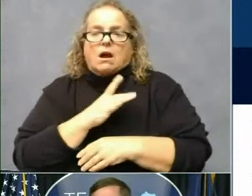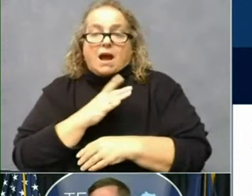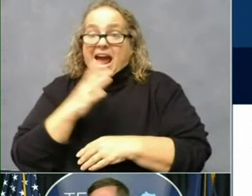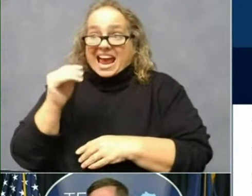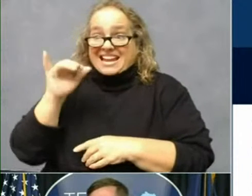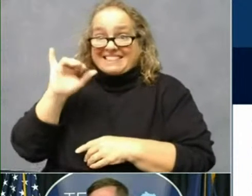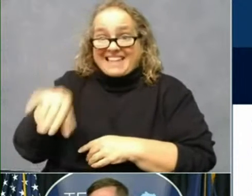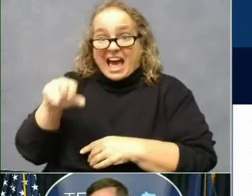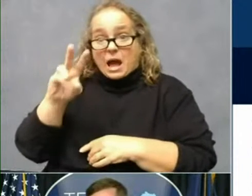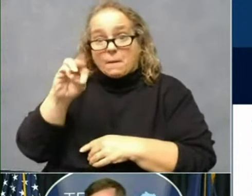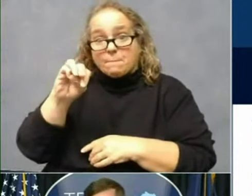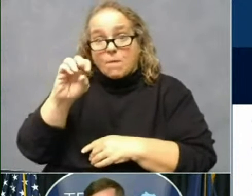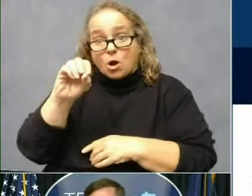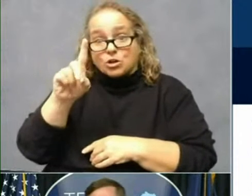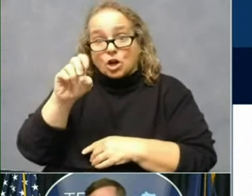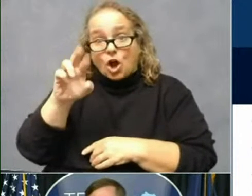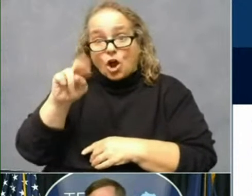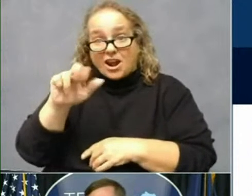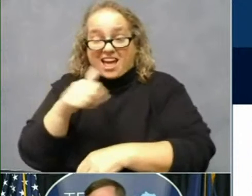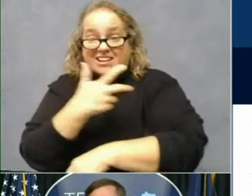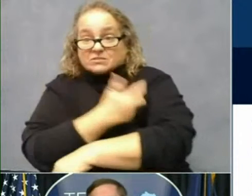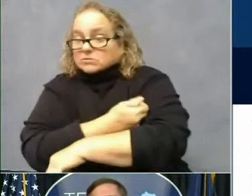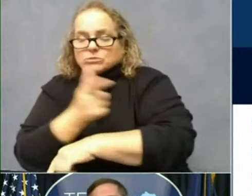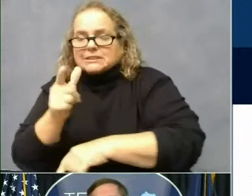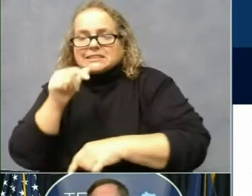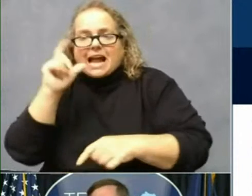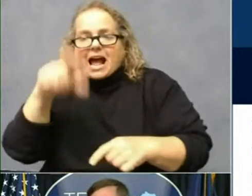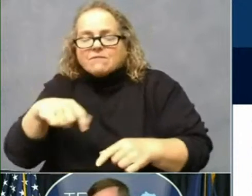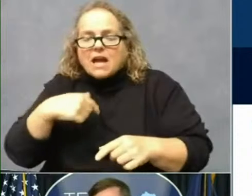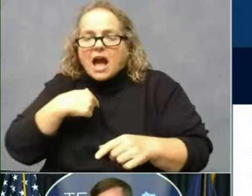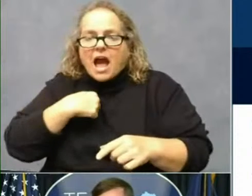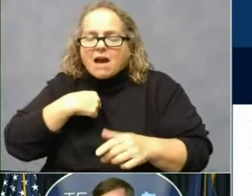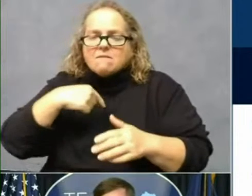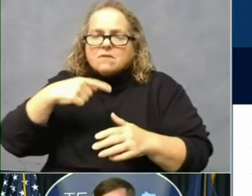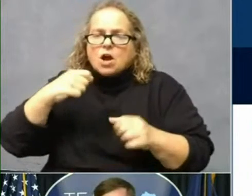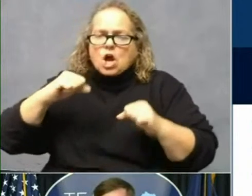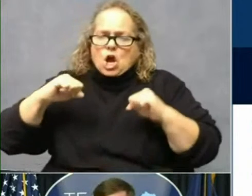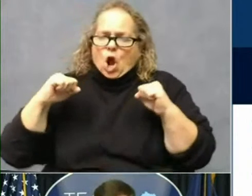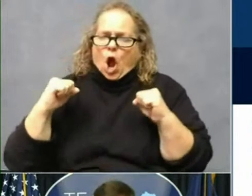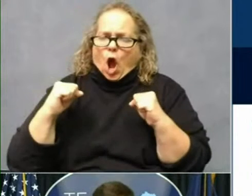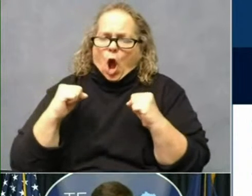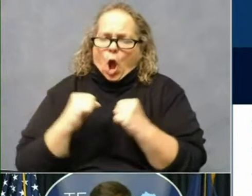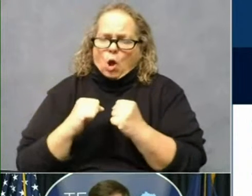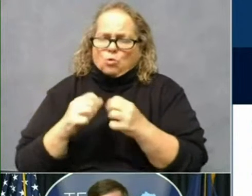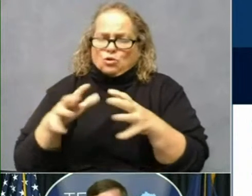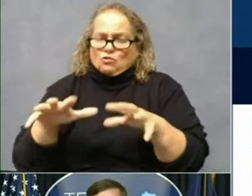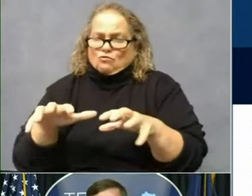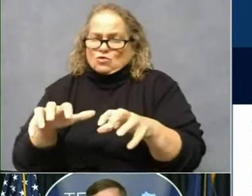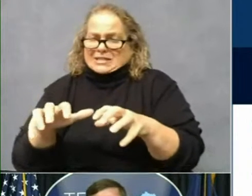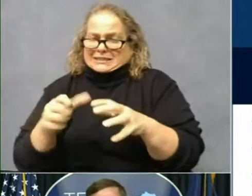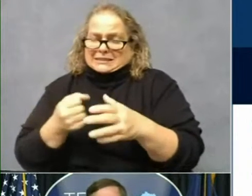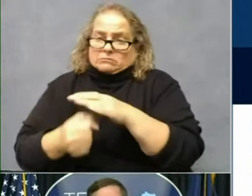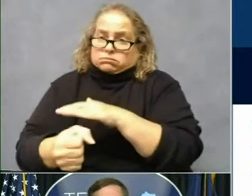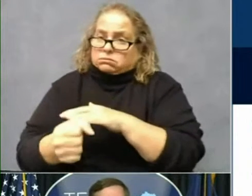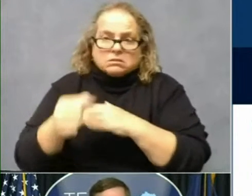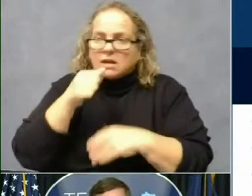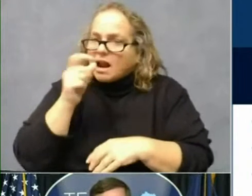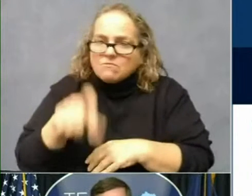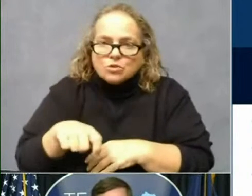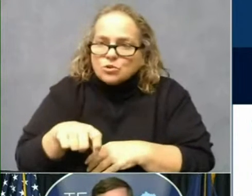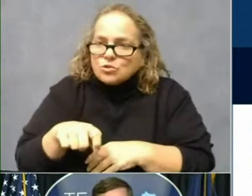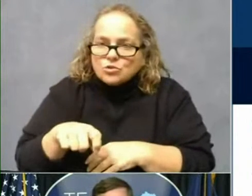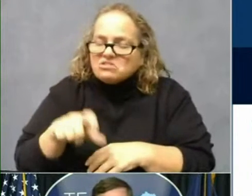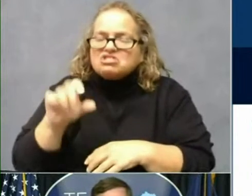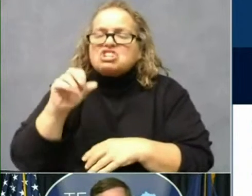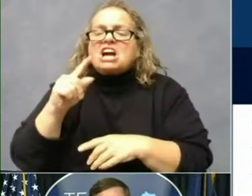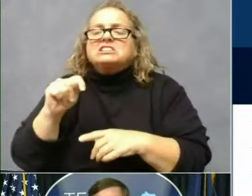Even better than that, we can break it up into groups of 100, meaning we have more flexibility to get this second allocation out to more